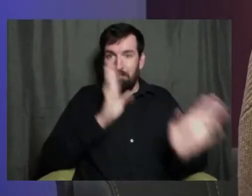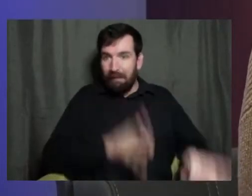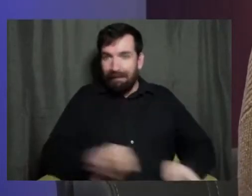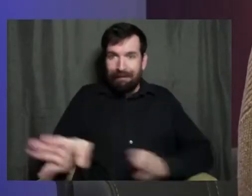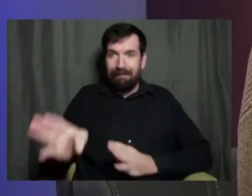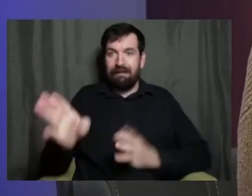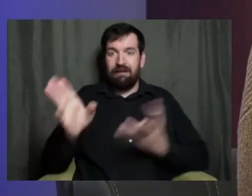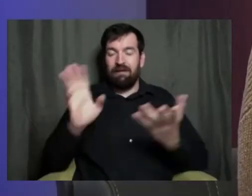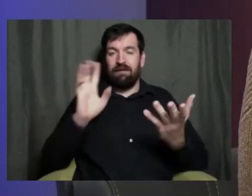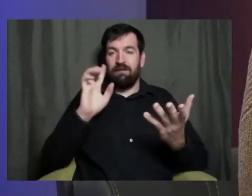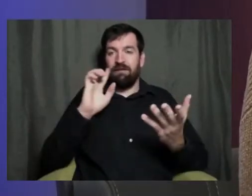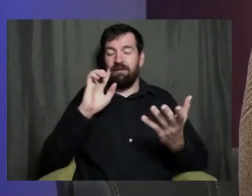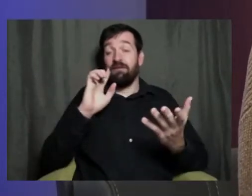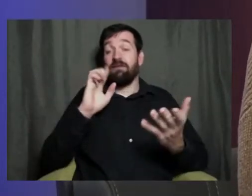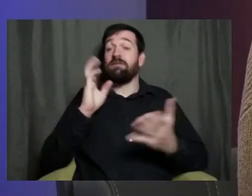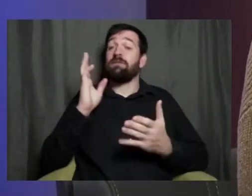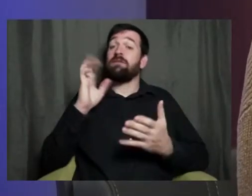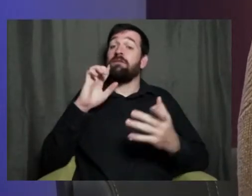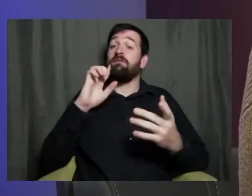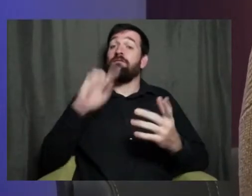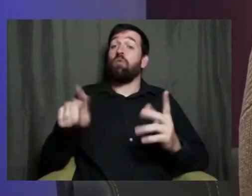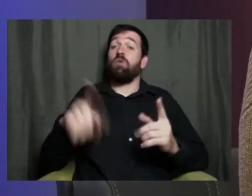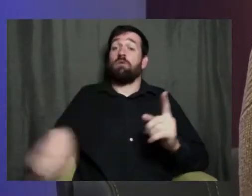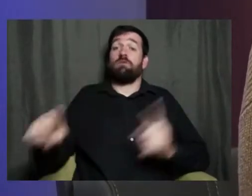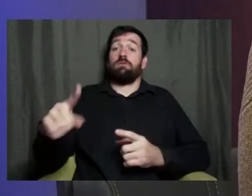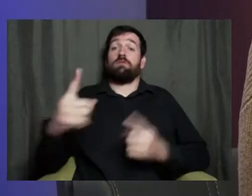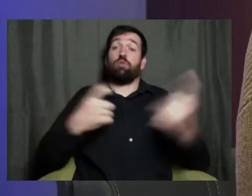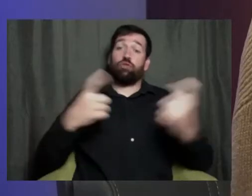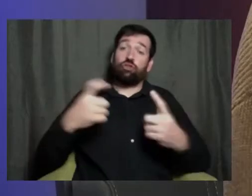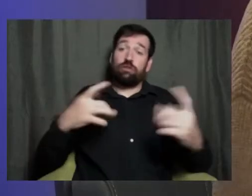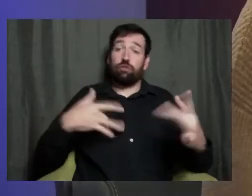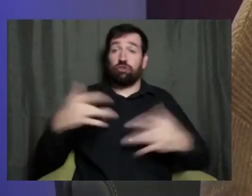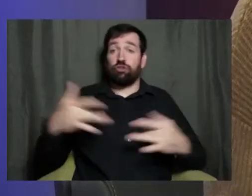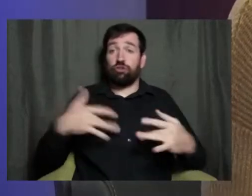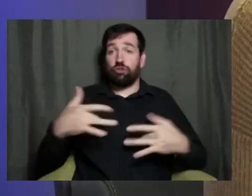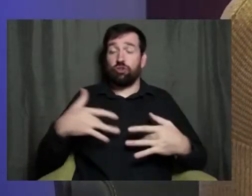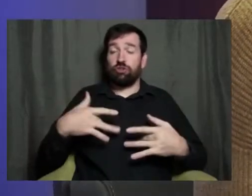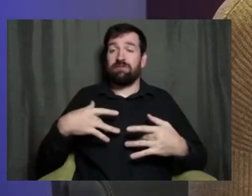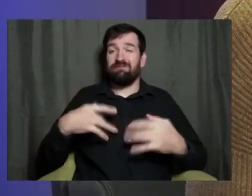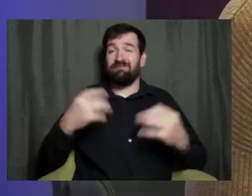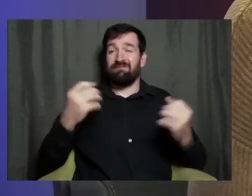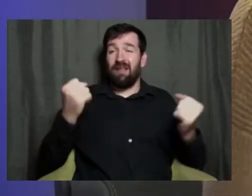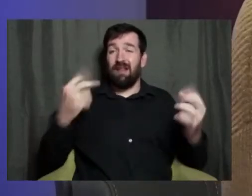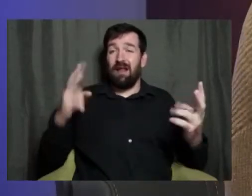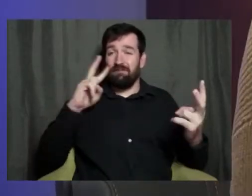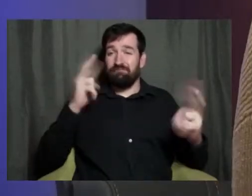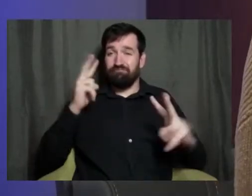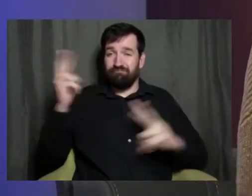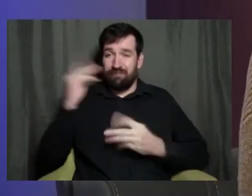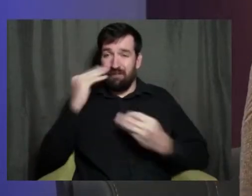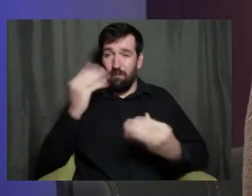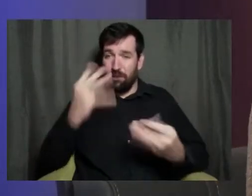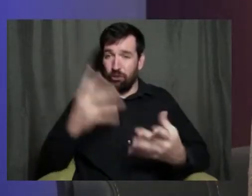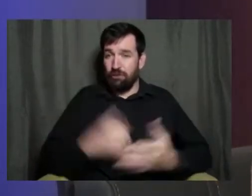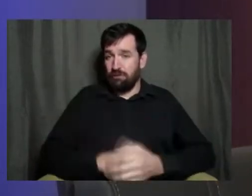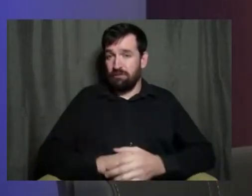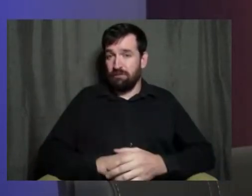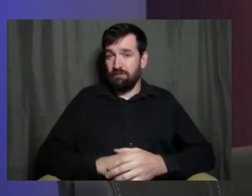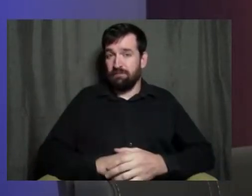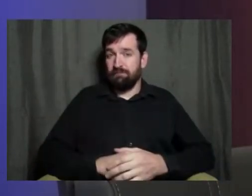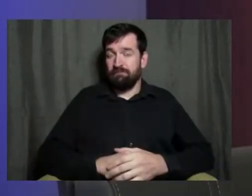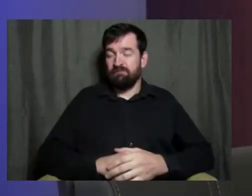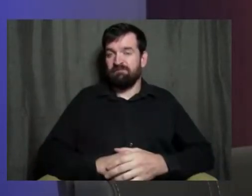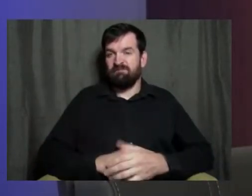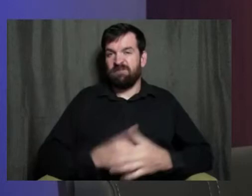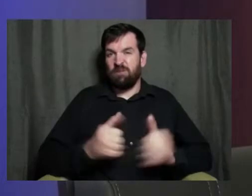And for some people that have those questions and concerns, there's been enough, I think, misinformation funneled in to really sow those seeds of doubt.